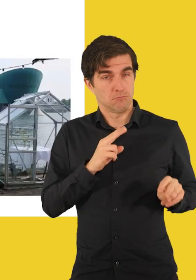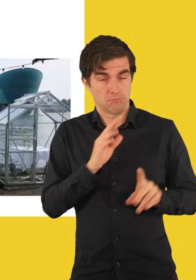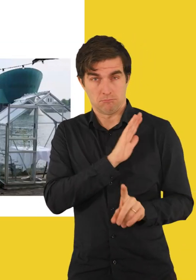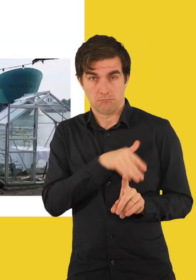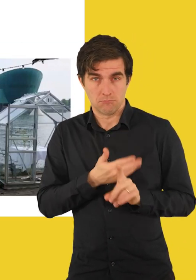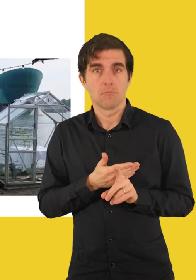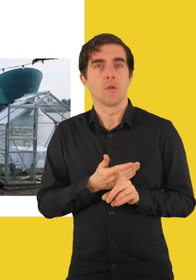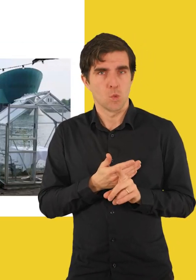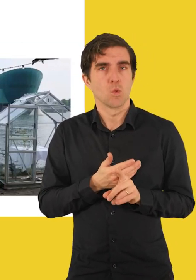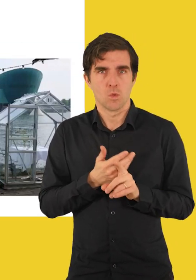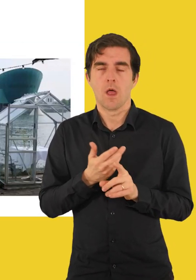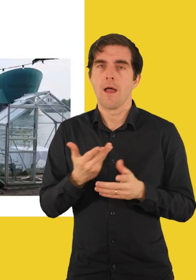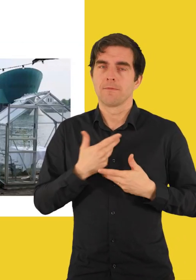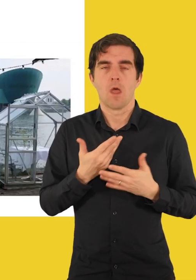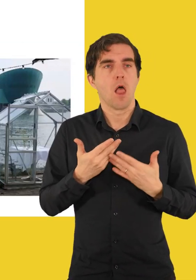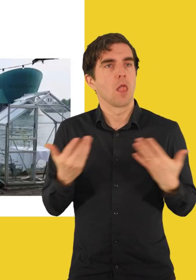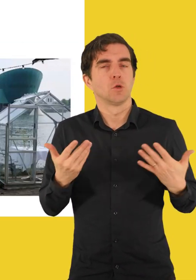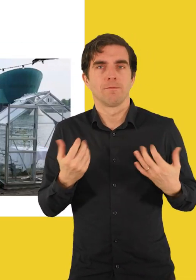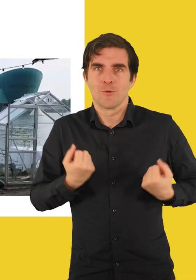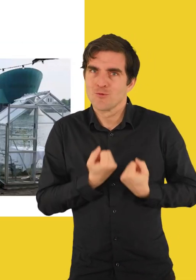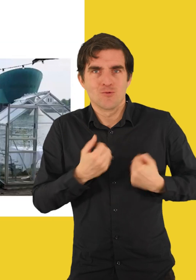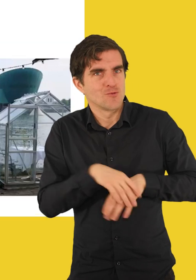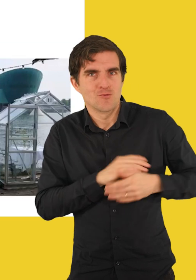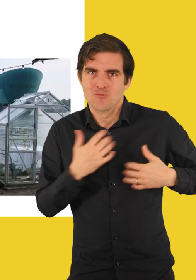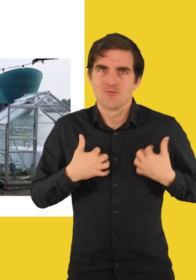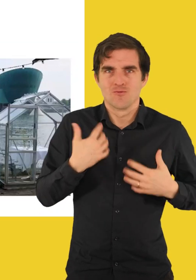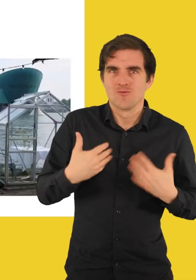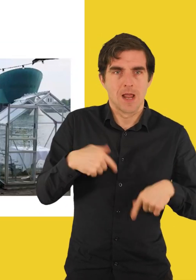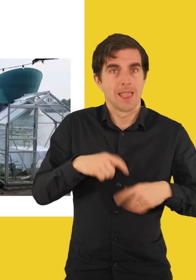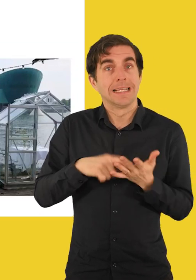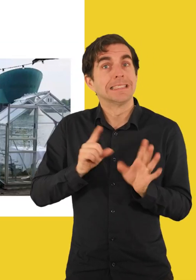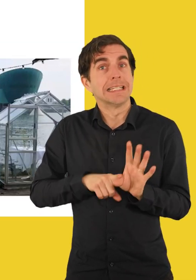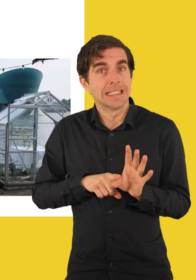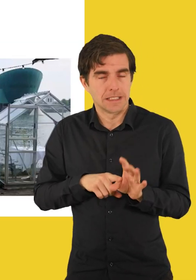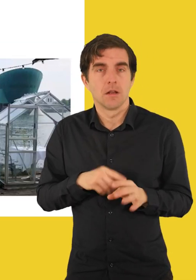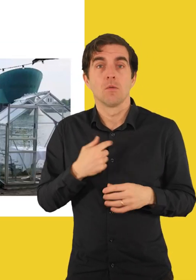we experience that gives a lot of energy in the city.